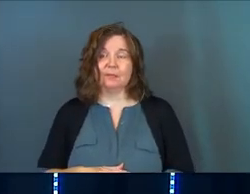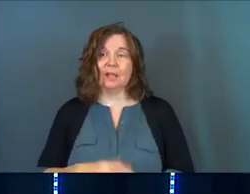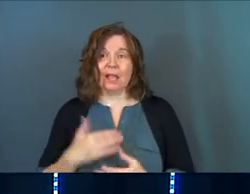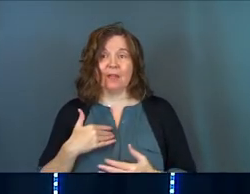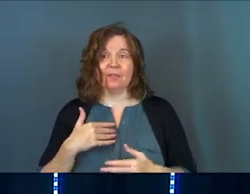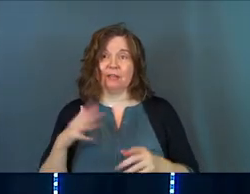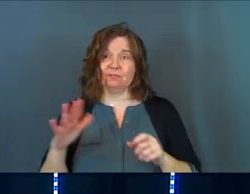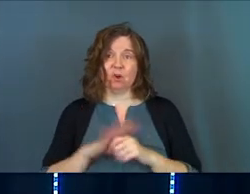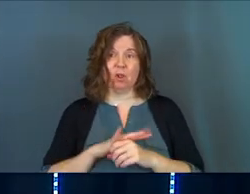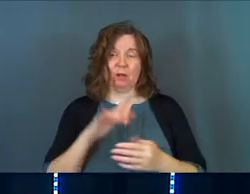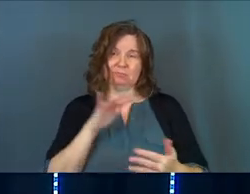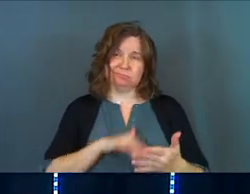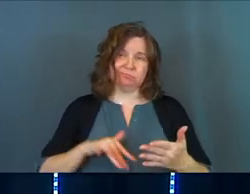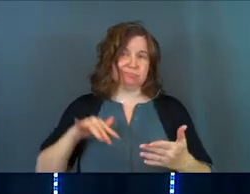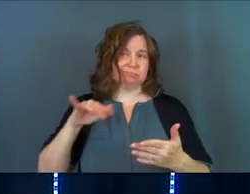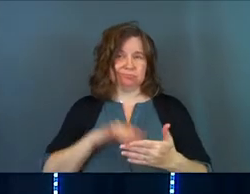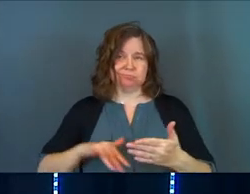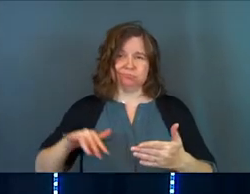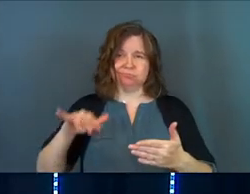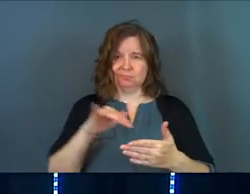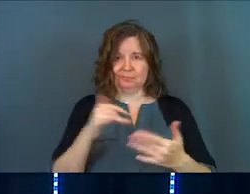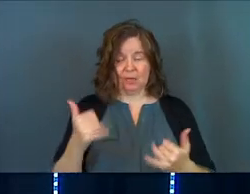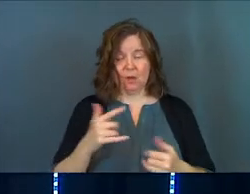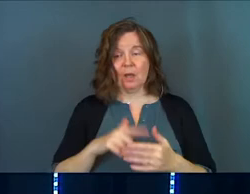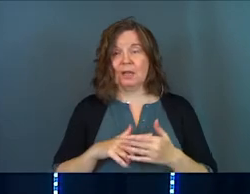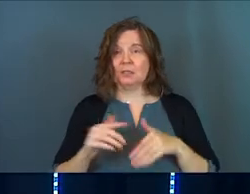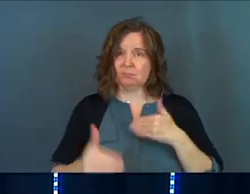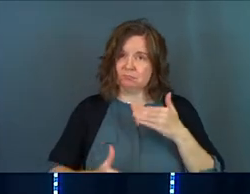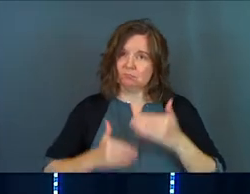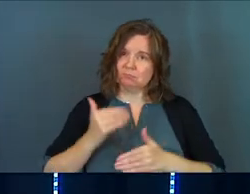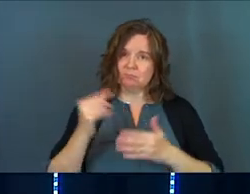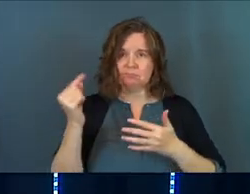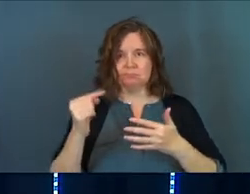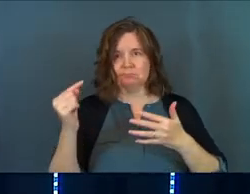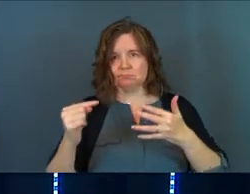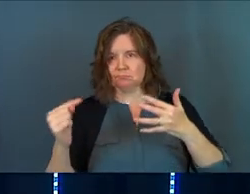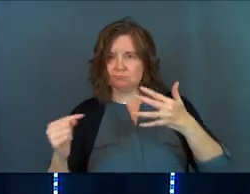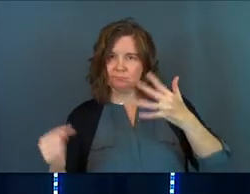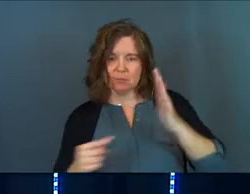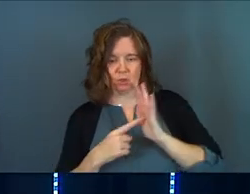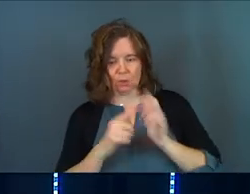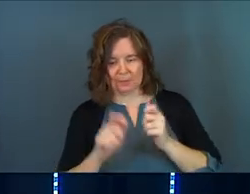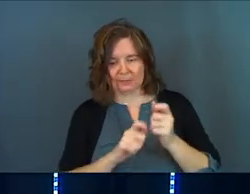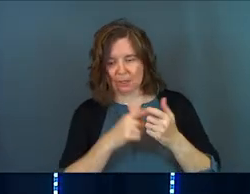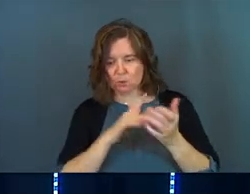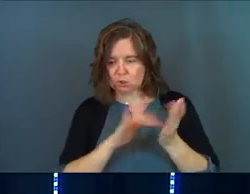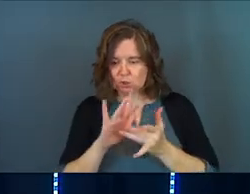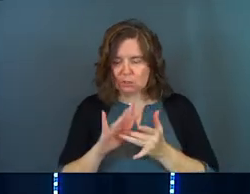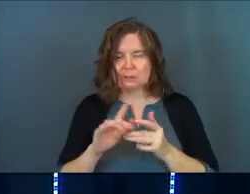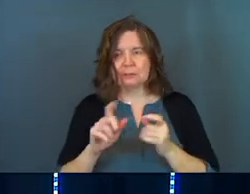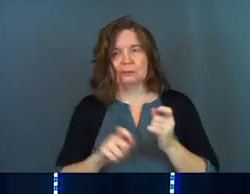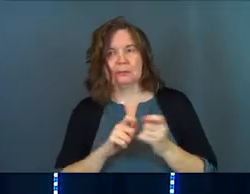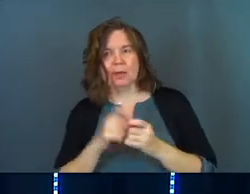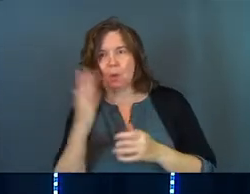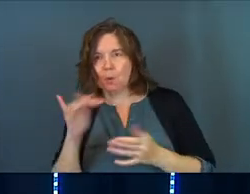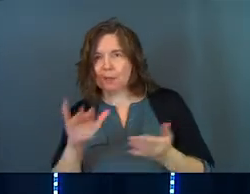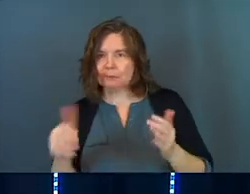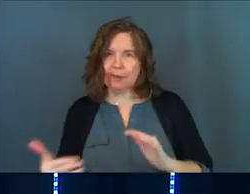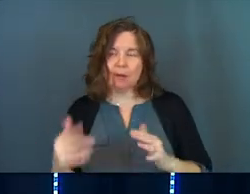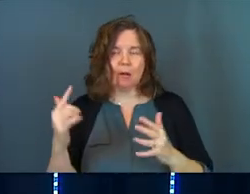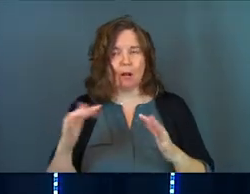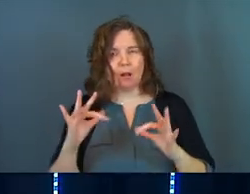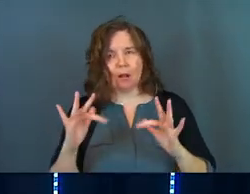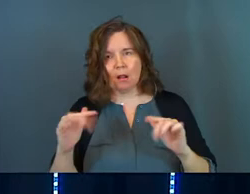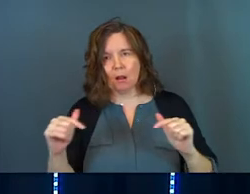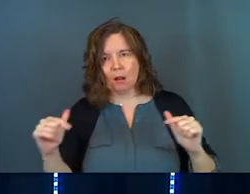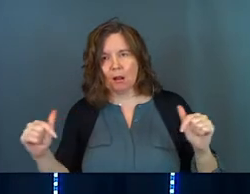And they go full on Bible study now. And he's going to walk him through all of these things and show him exactly who Jesus is and exactly why he died